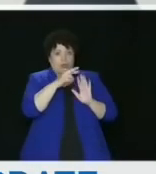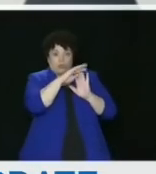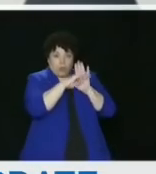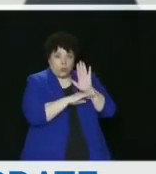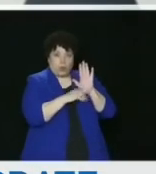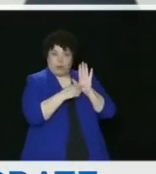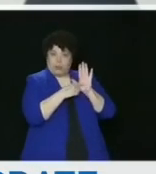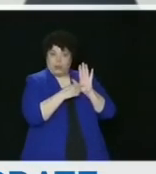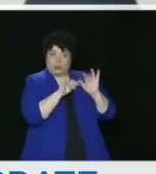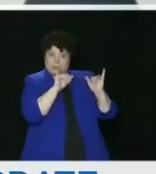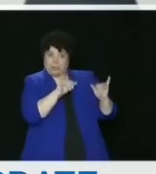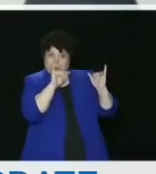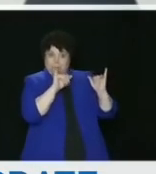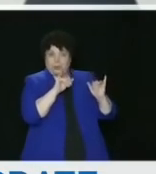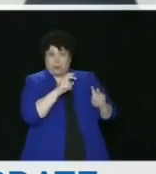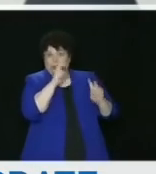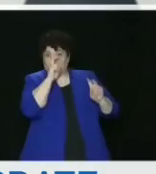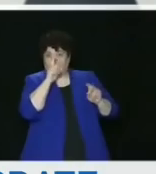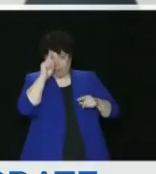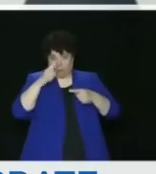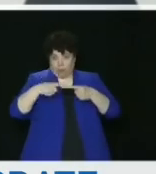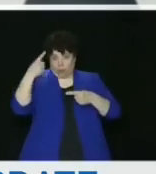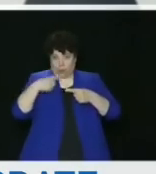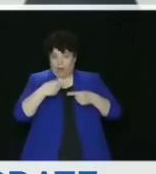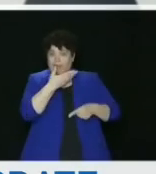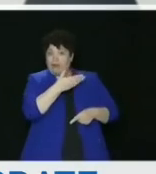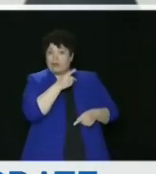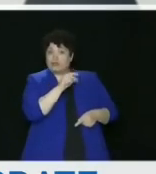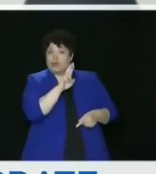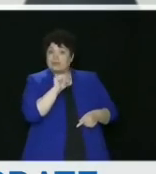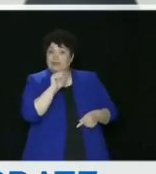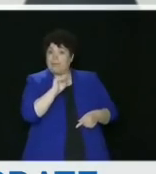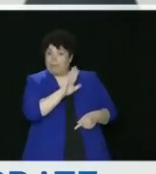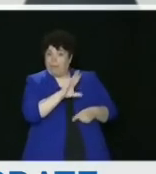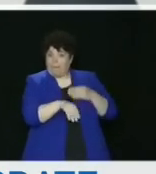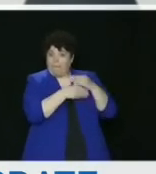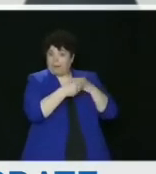to practice at our borders. Teresa, do you have anything to add?